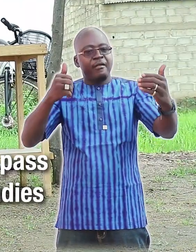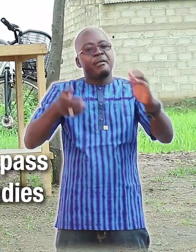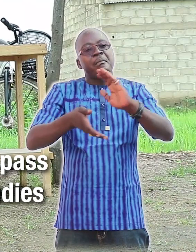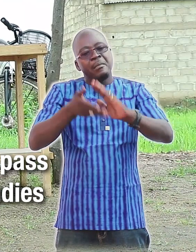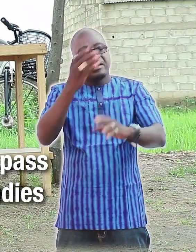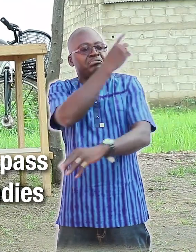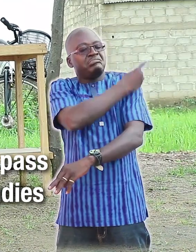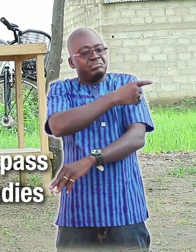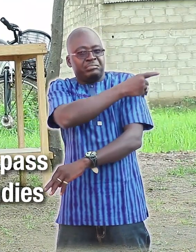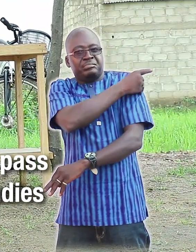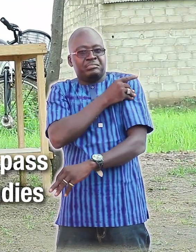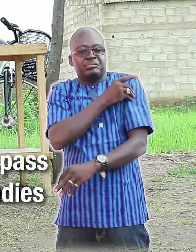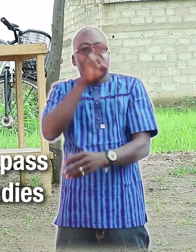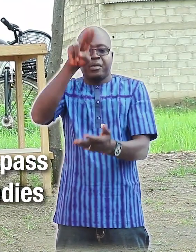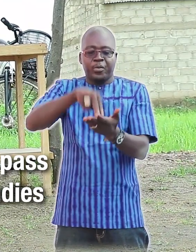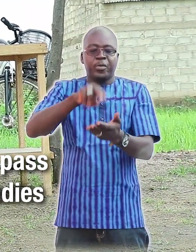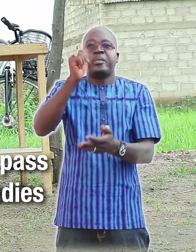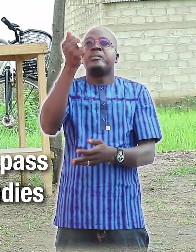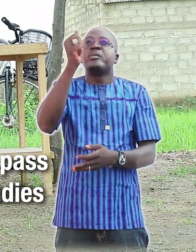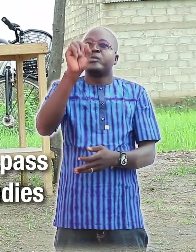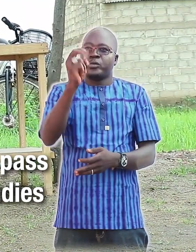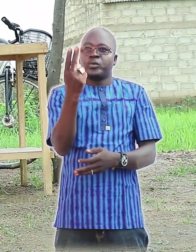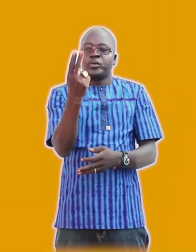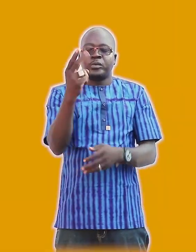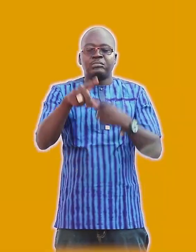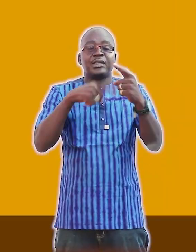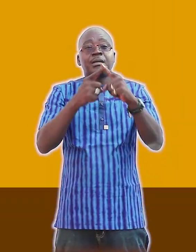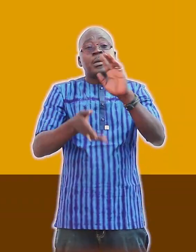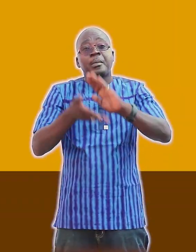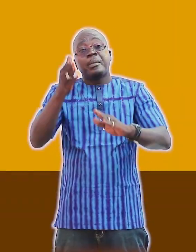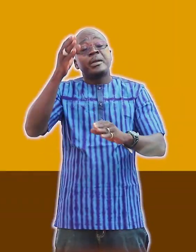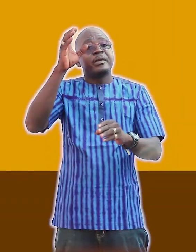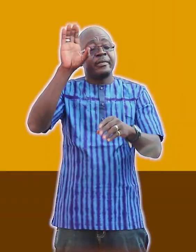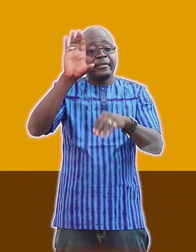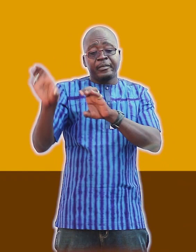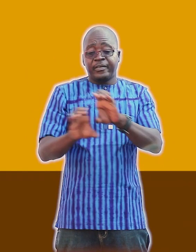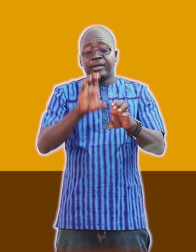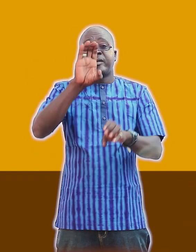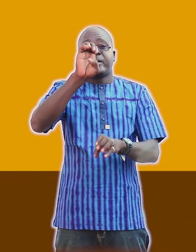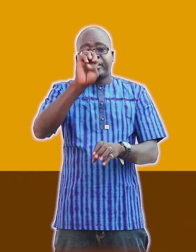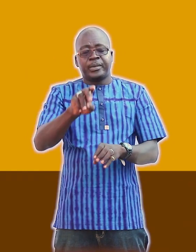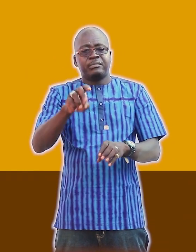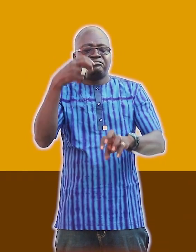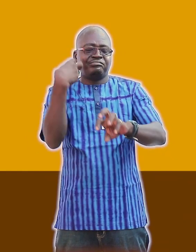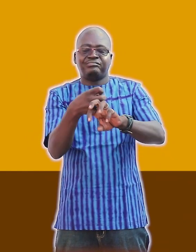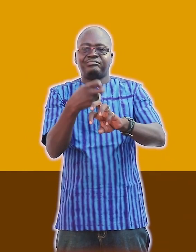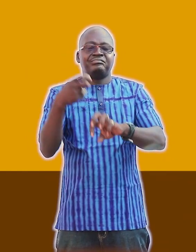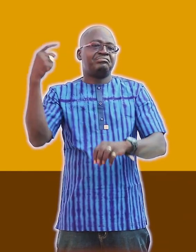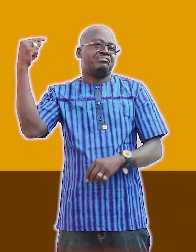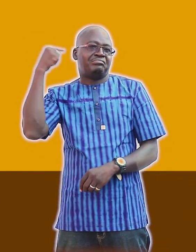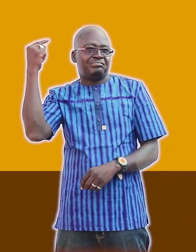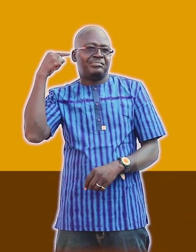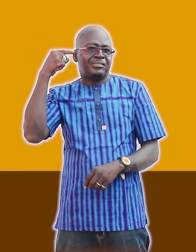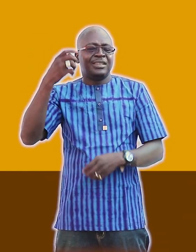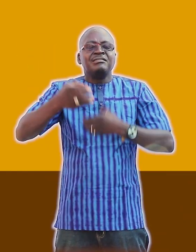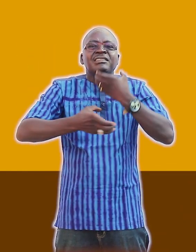It was in 2012 when I had to pass the certificate of primary studies that I began to have difficulty hearing. I had to scream